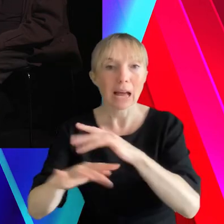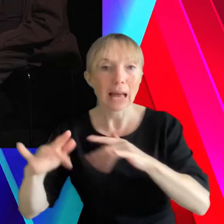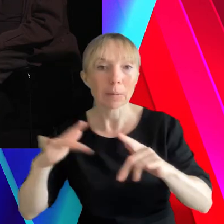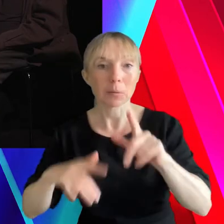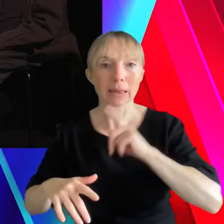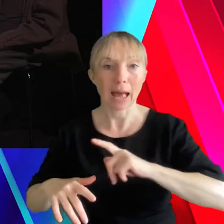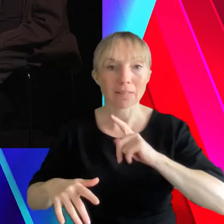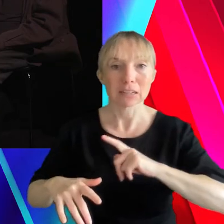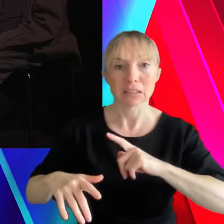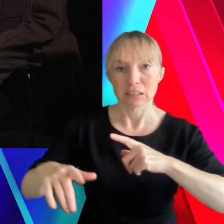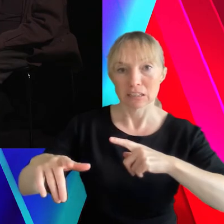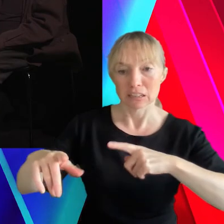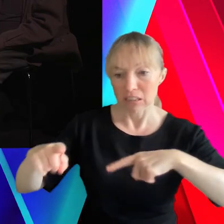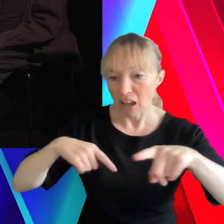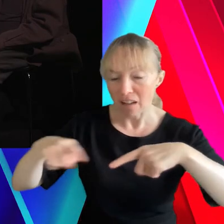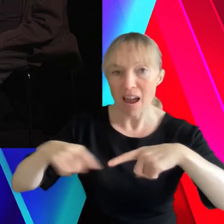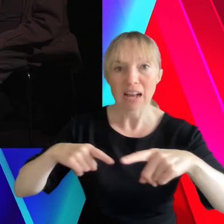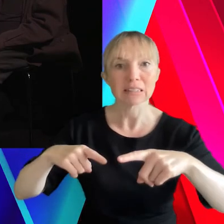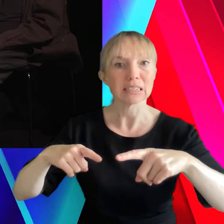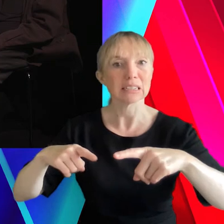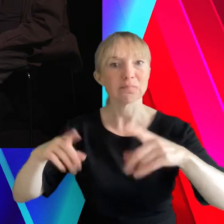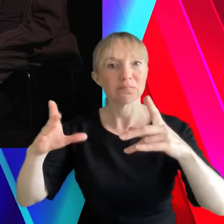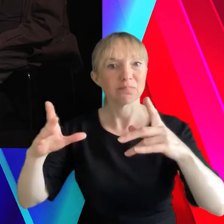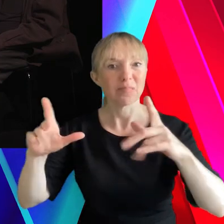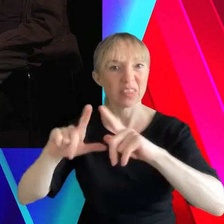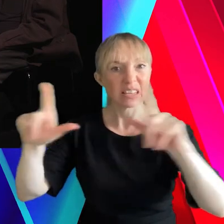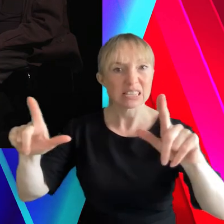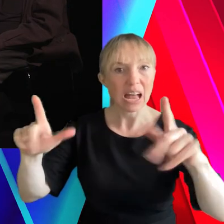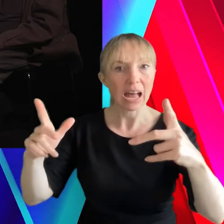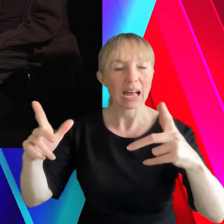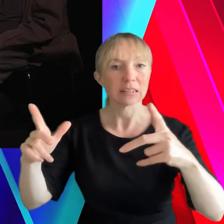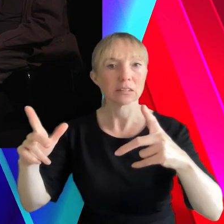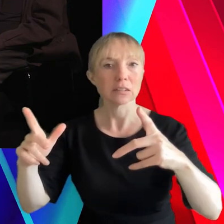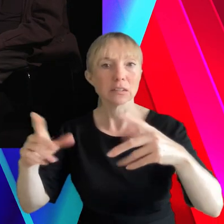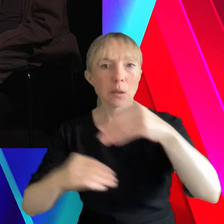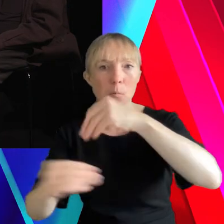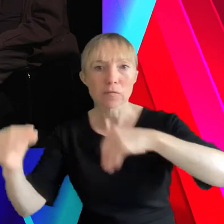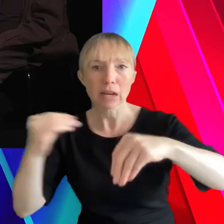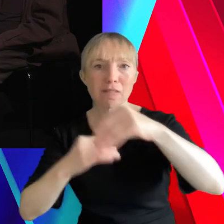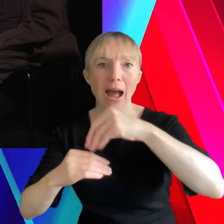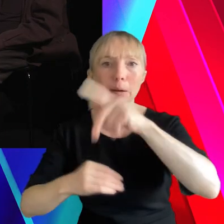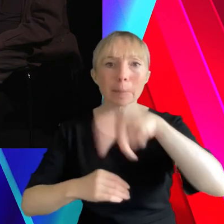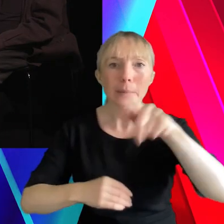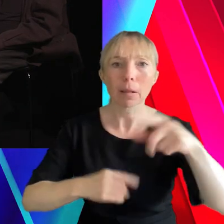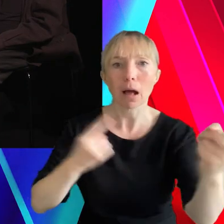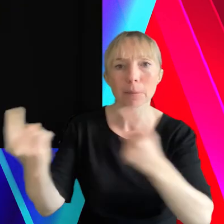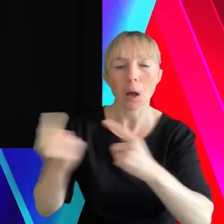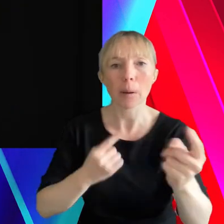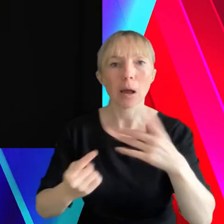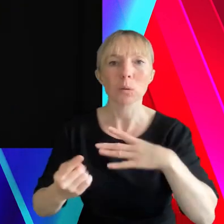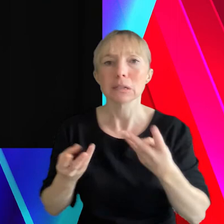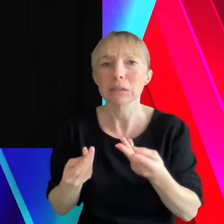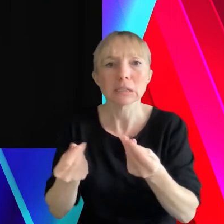in terms of directing, of mise en scène, of the choreography of the people coming and going, being completely seamless and organic and natural.